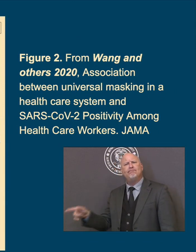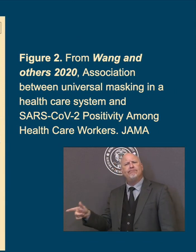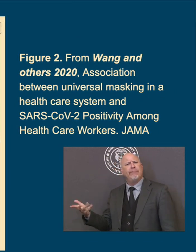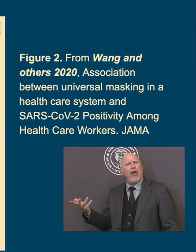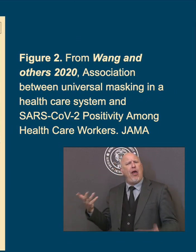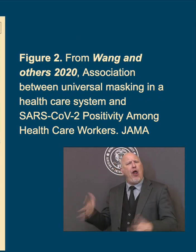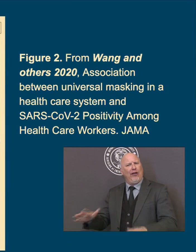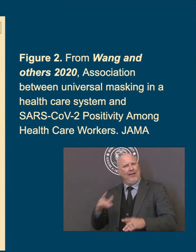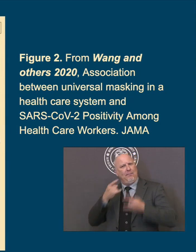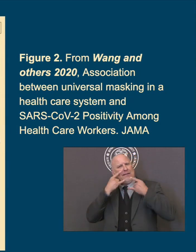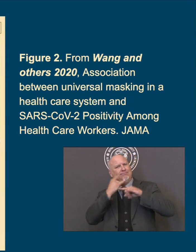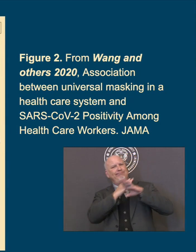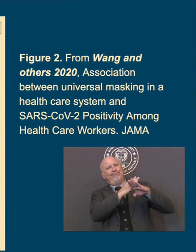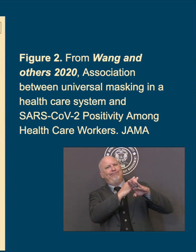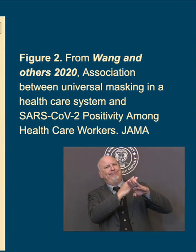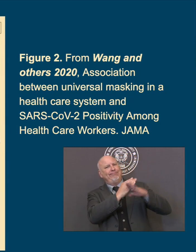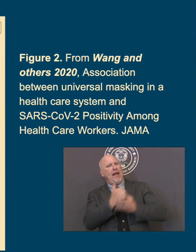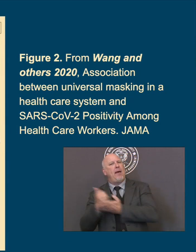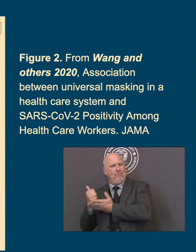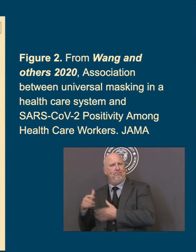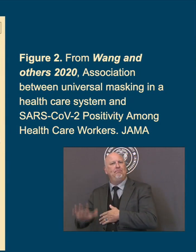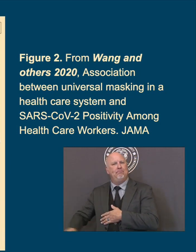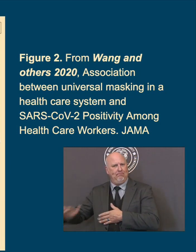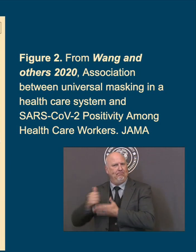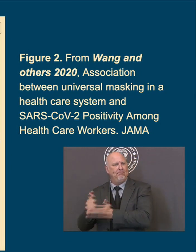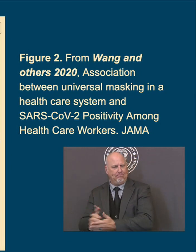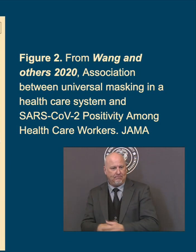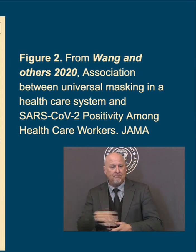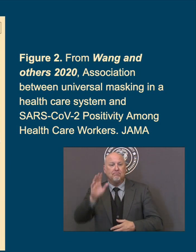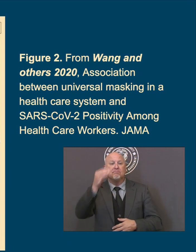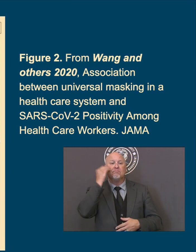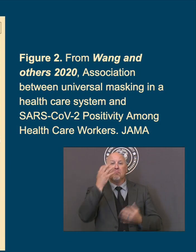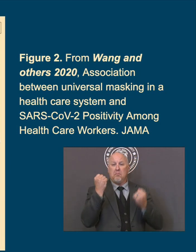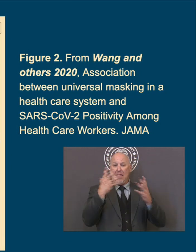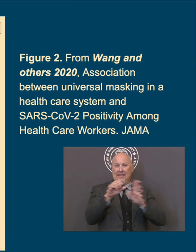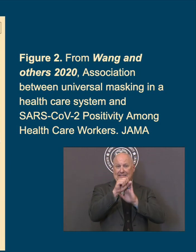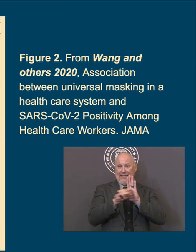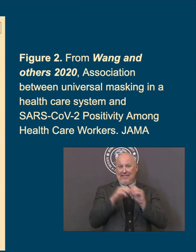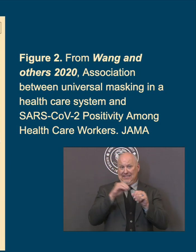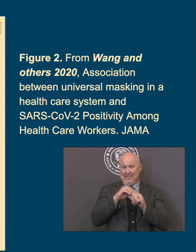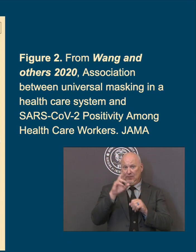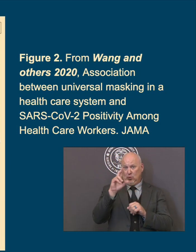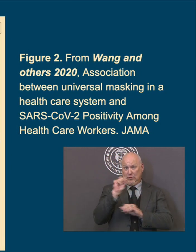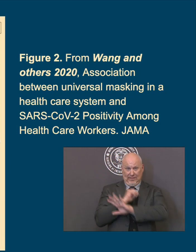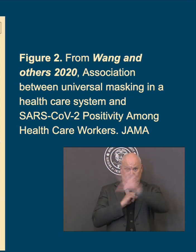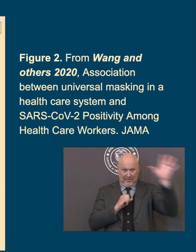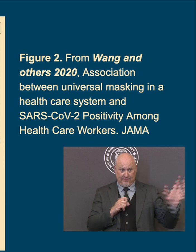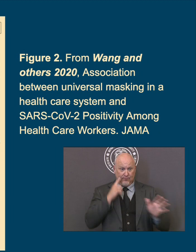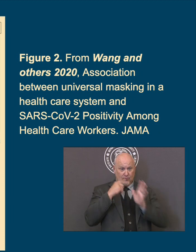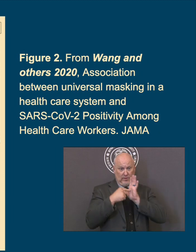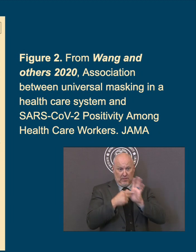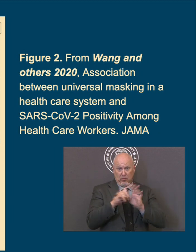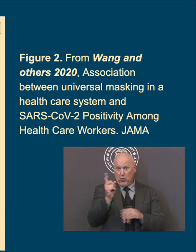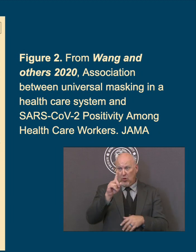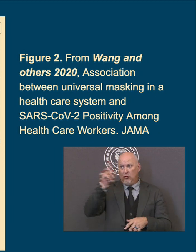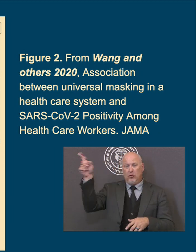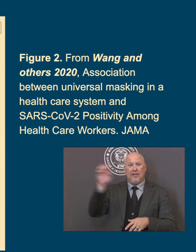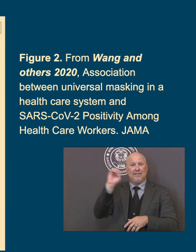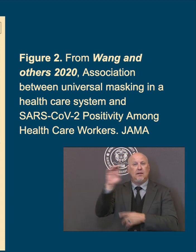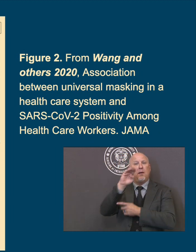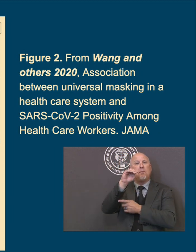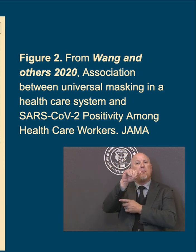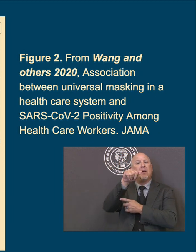many states that have implemented masks, and this example comes from Massachusetts, where their healthcare system was having a